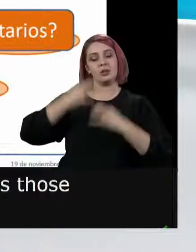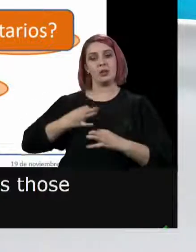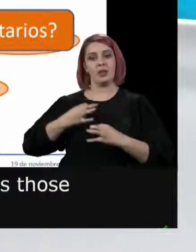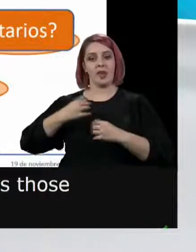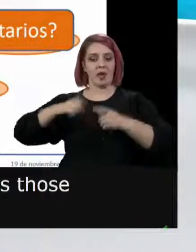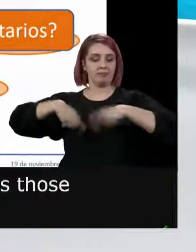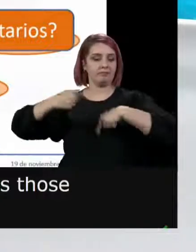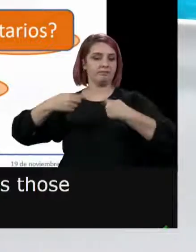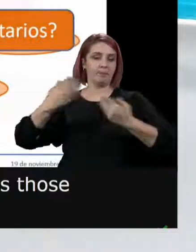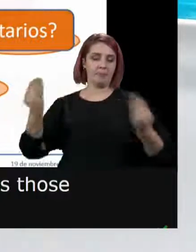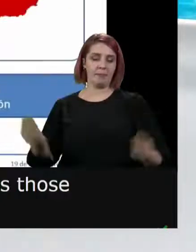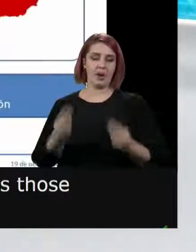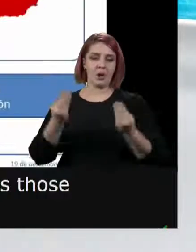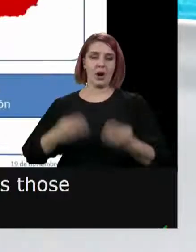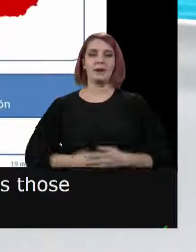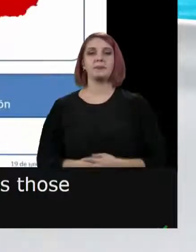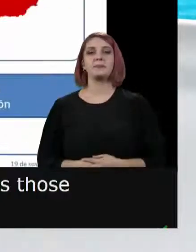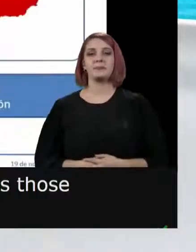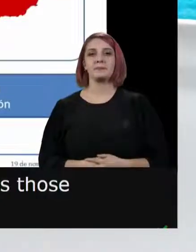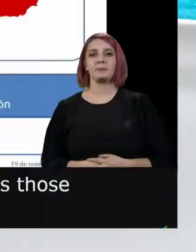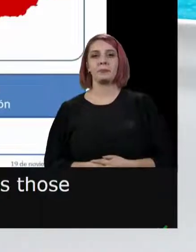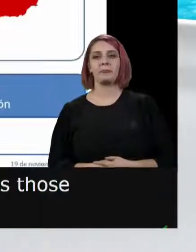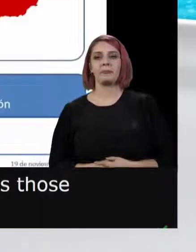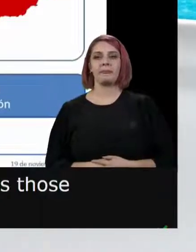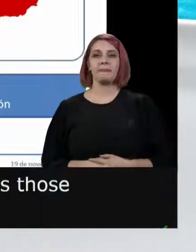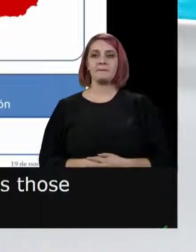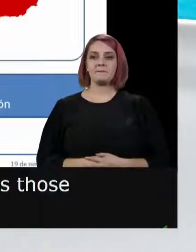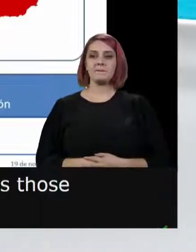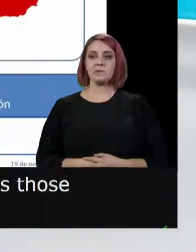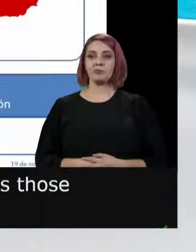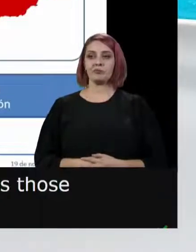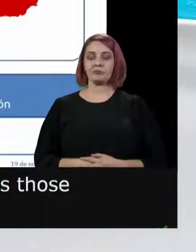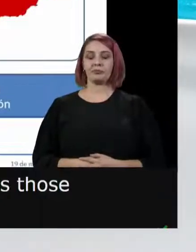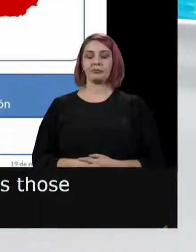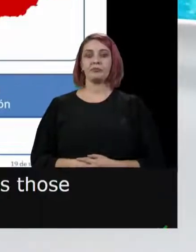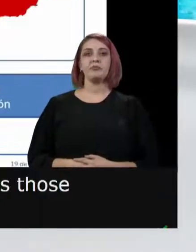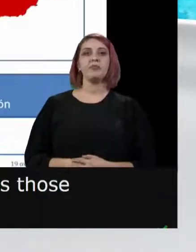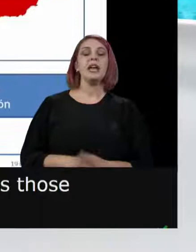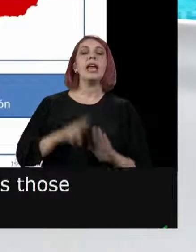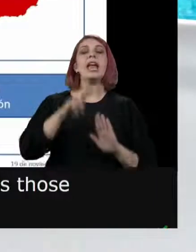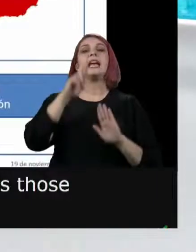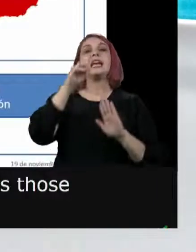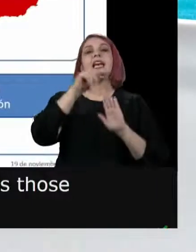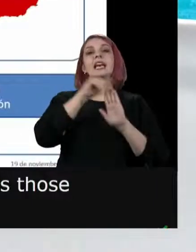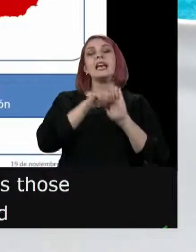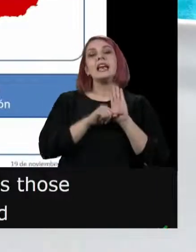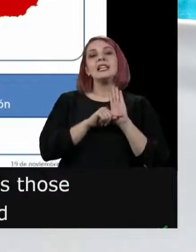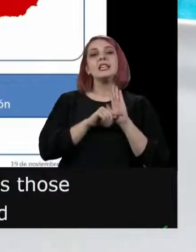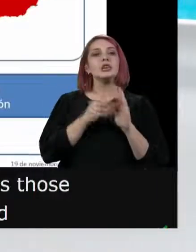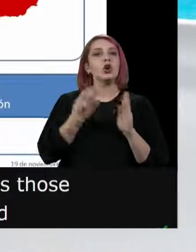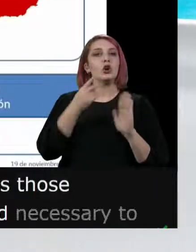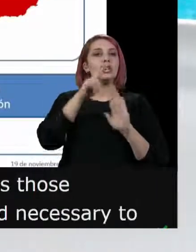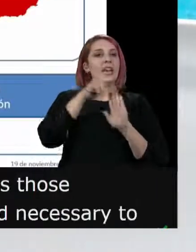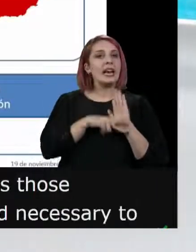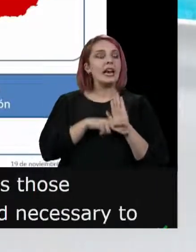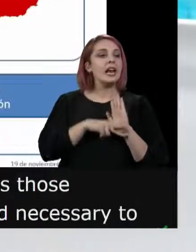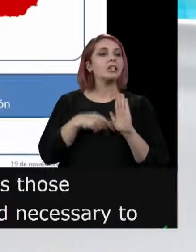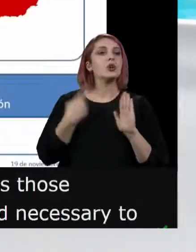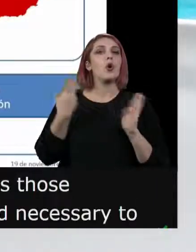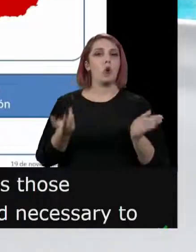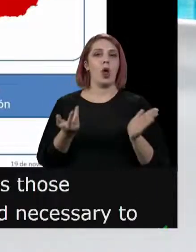These requirements are considered necessary to provide traffic